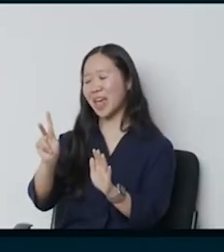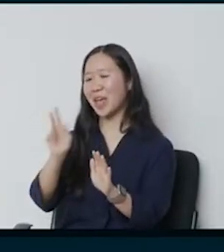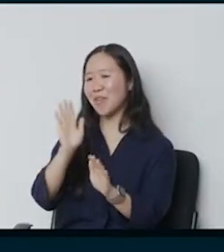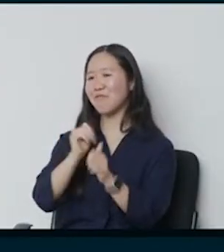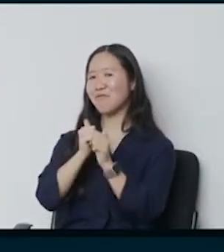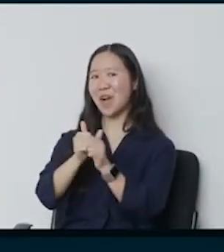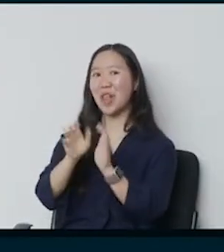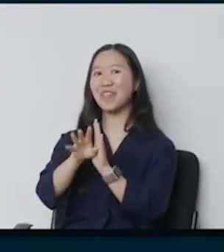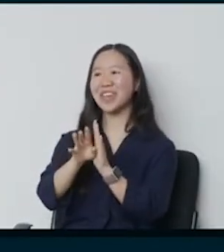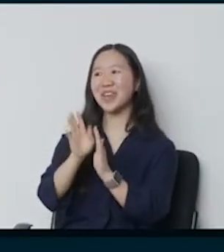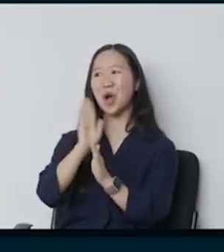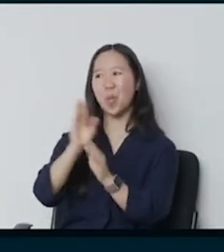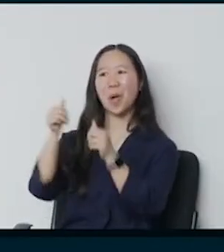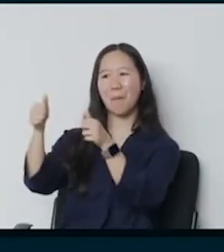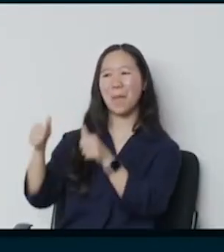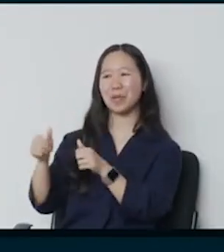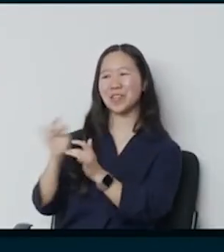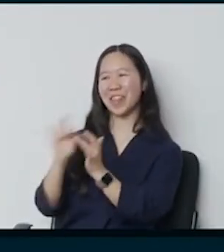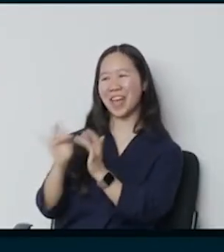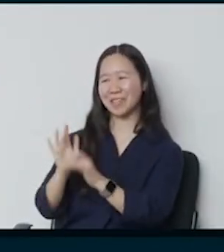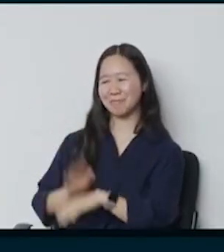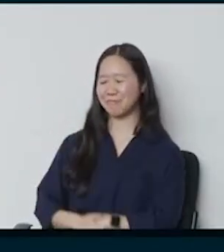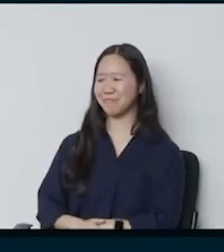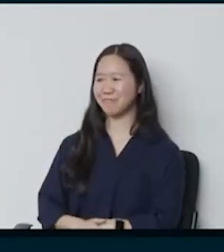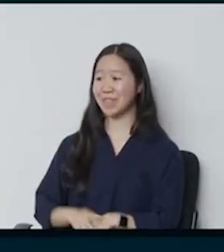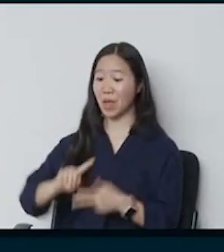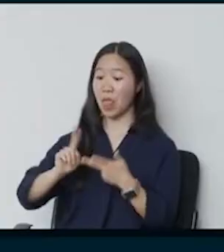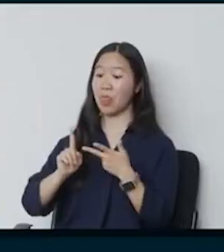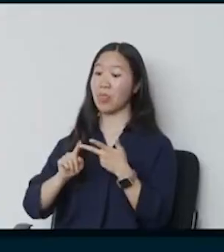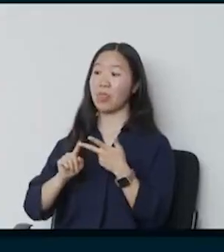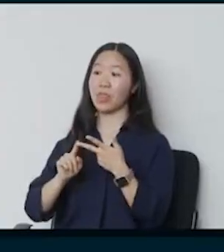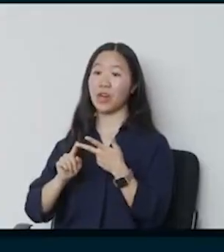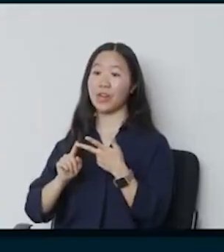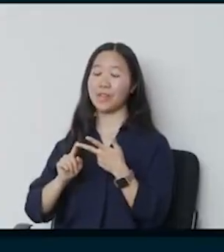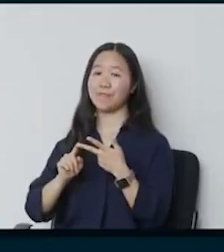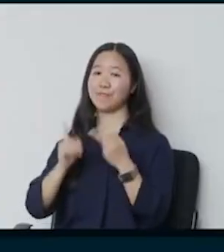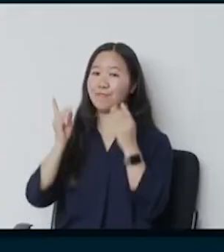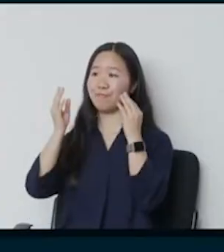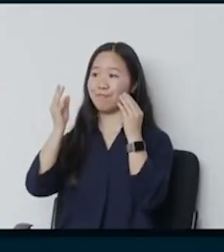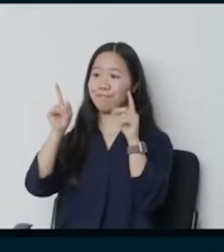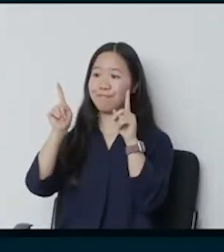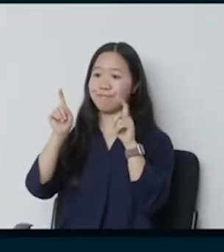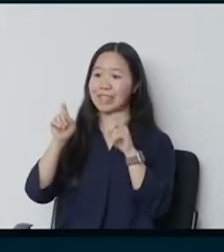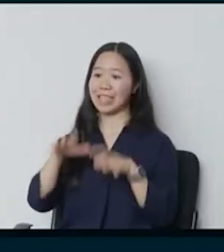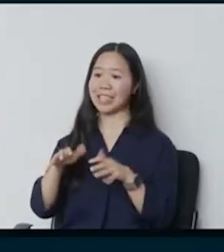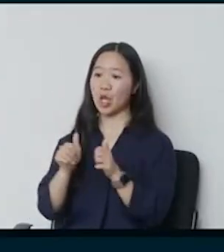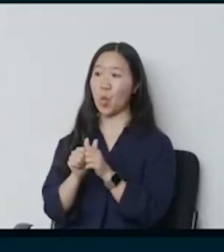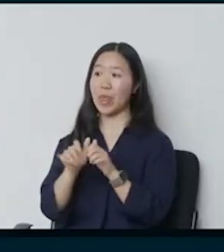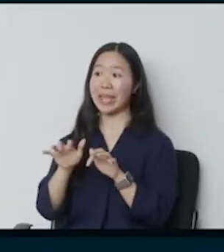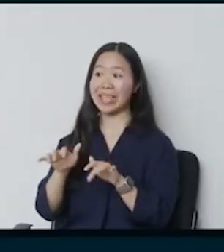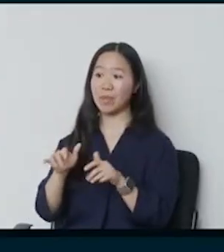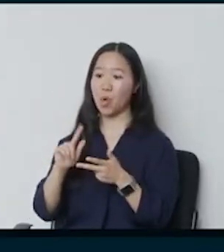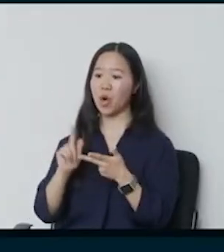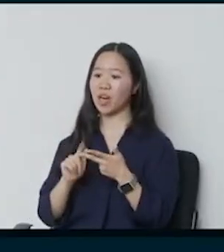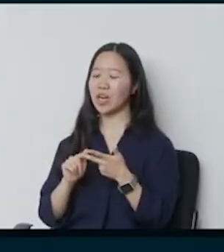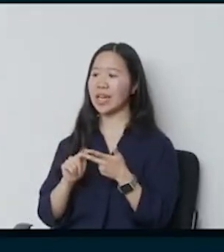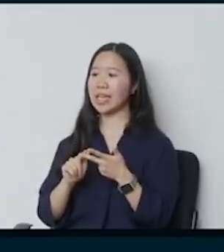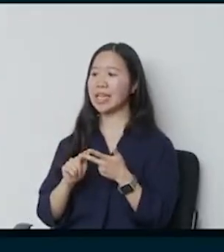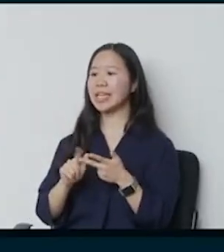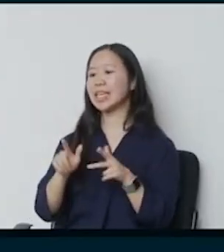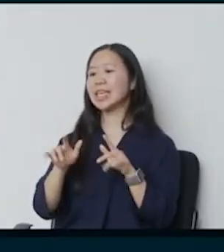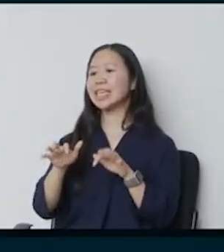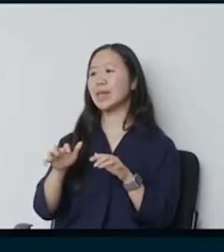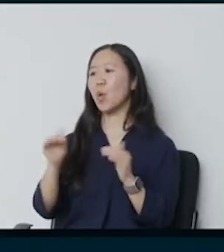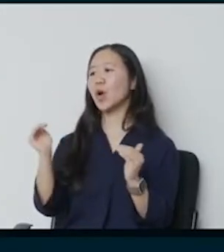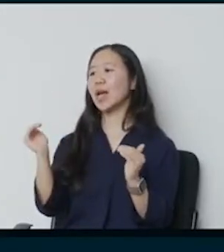online. Okay, the third thing you need to think about when you're testing with a keyboard is keyboard equivalence.